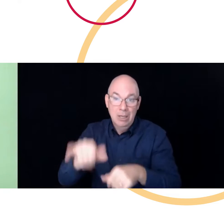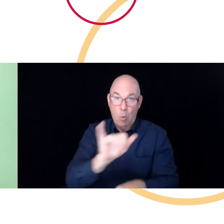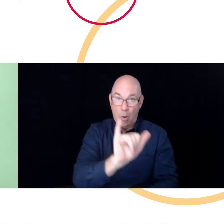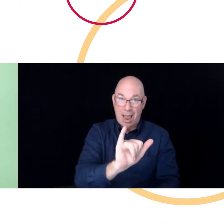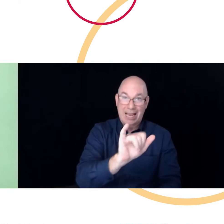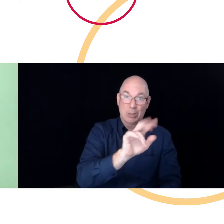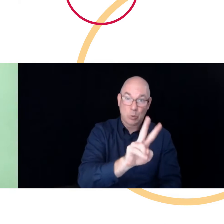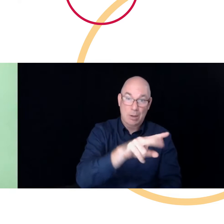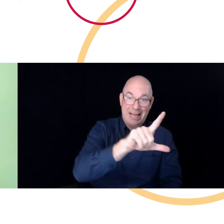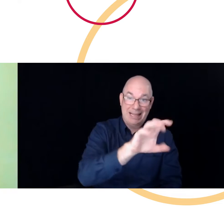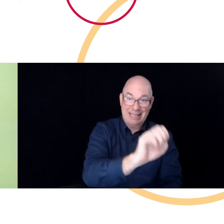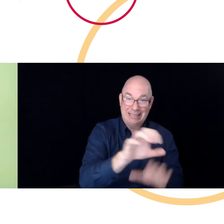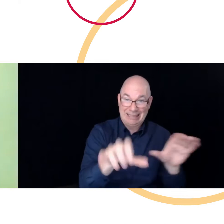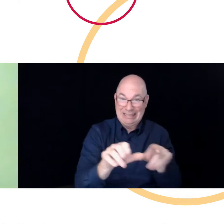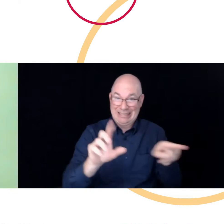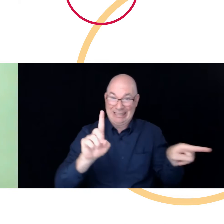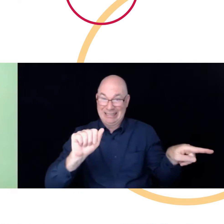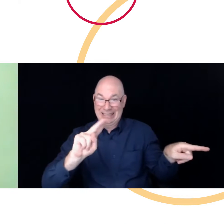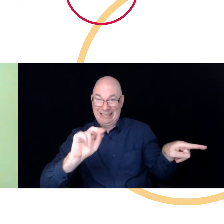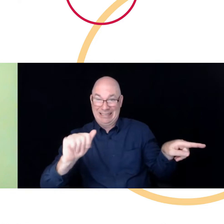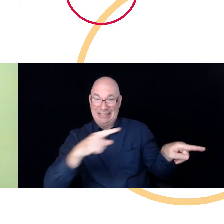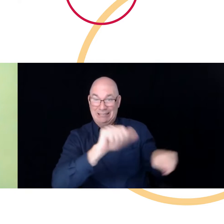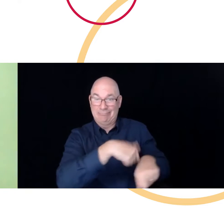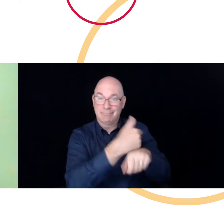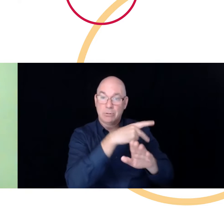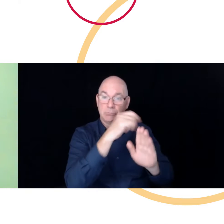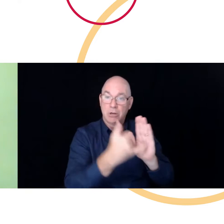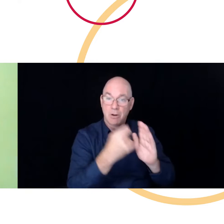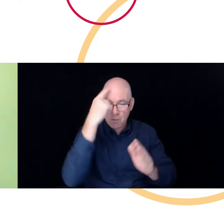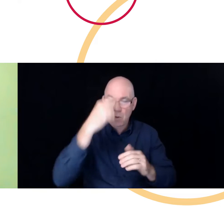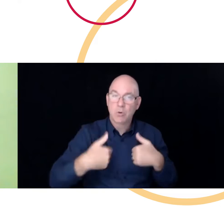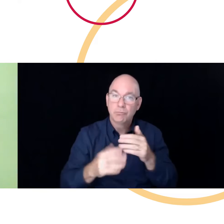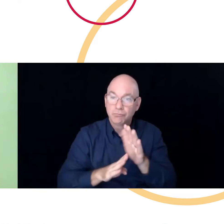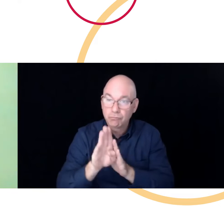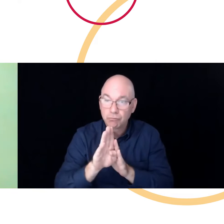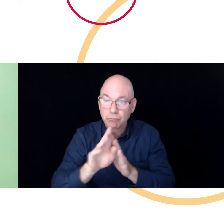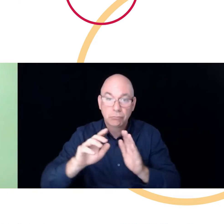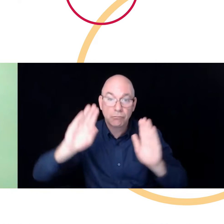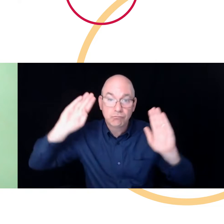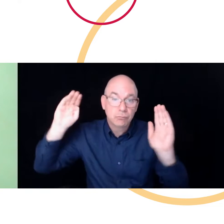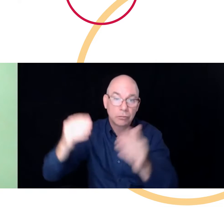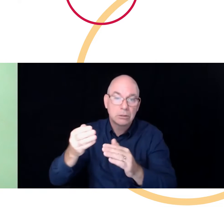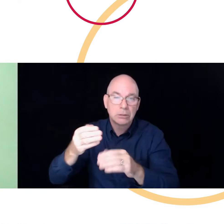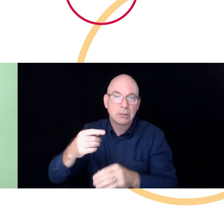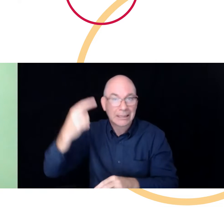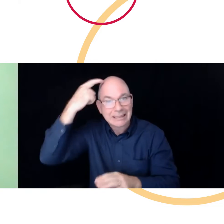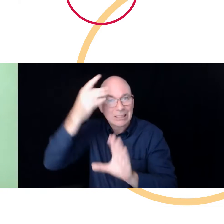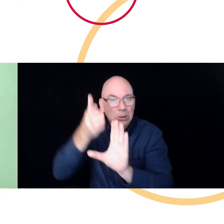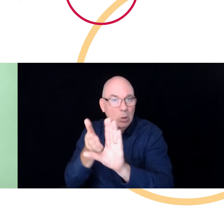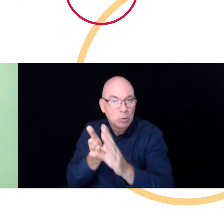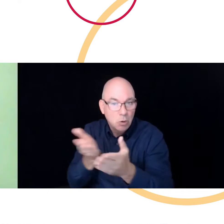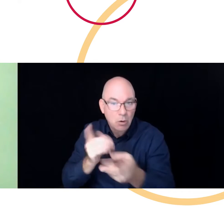YP2LE activity, Dhania implements projects in youth development with an emphasis on psychosocial services, mental